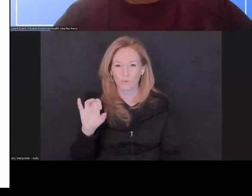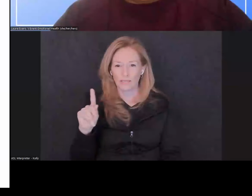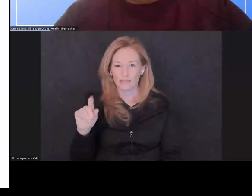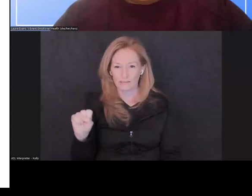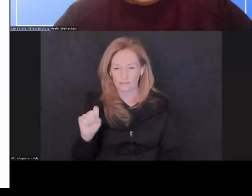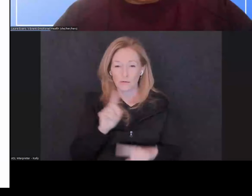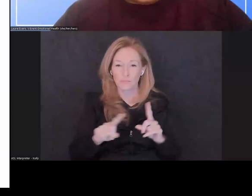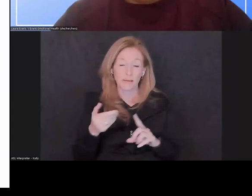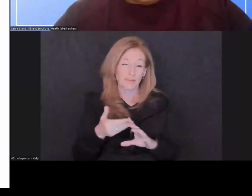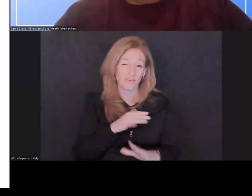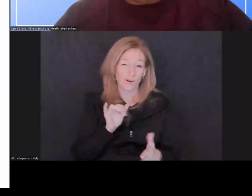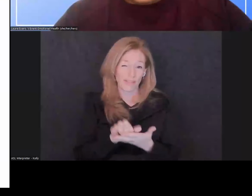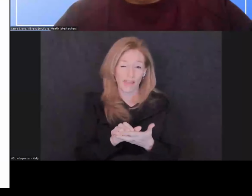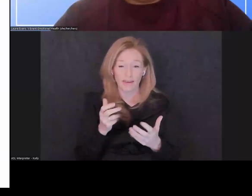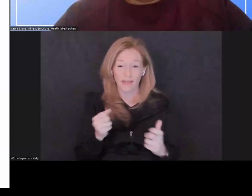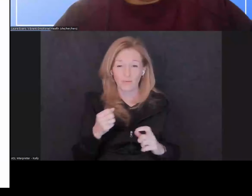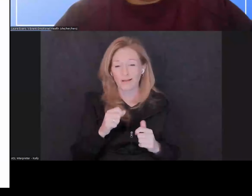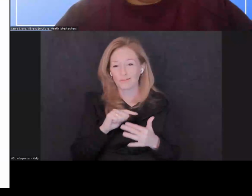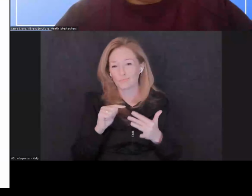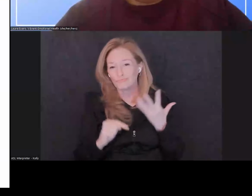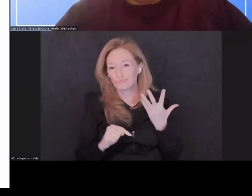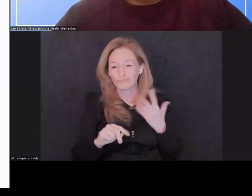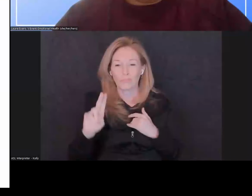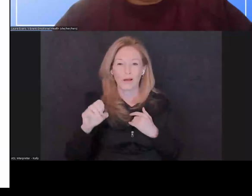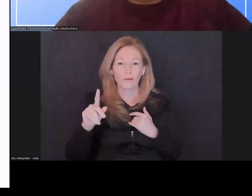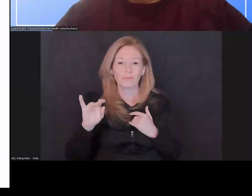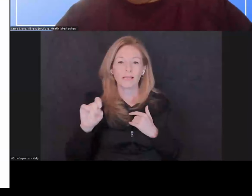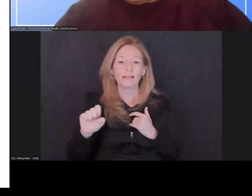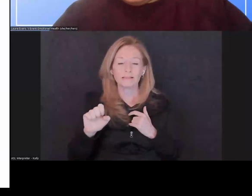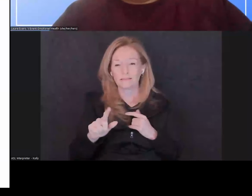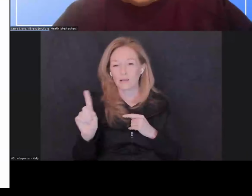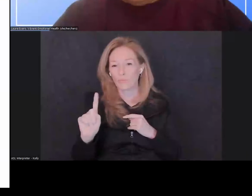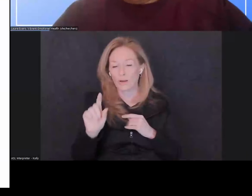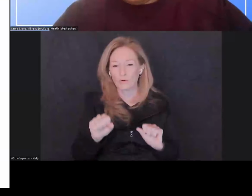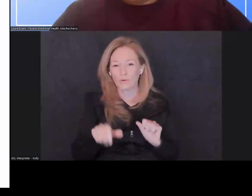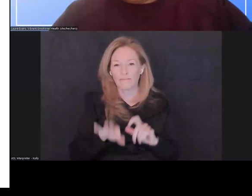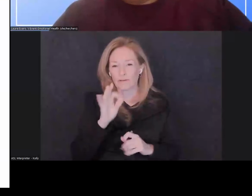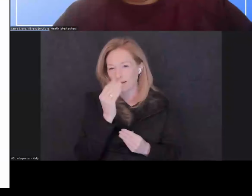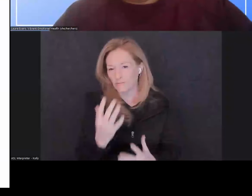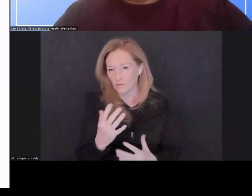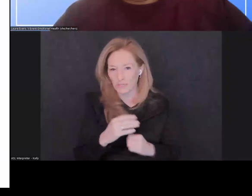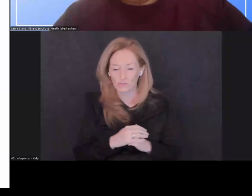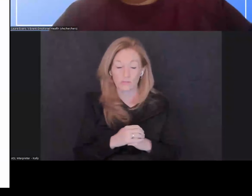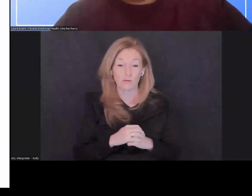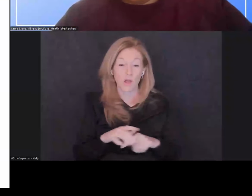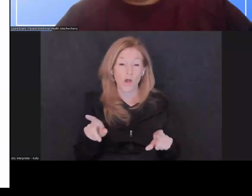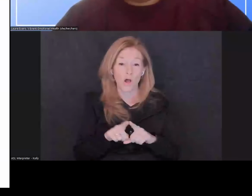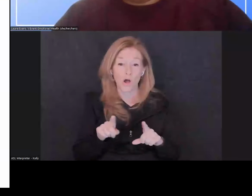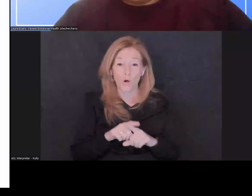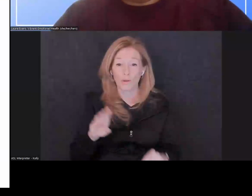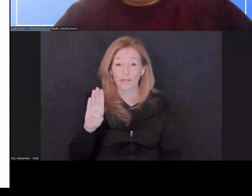our usual segment of updates and where you can find information. And always make sure that you bookmark